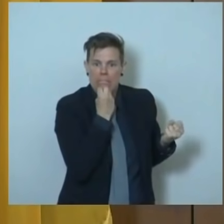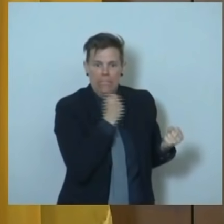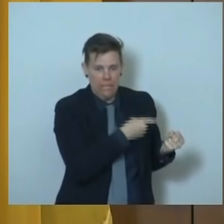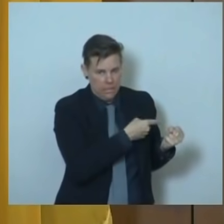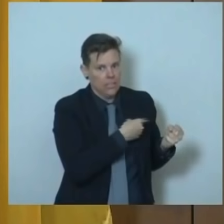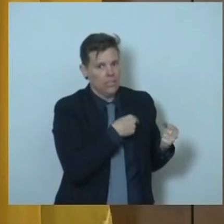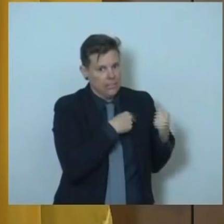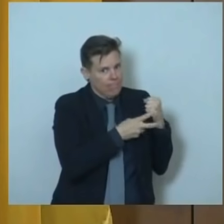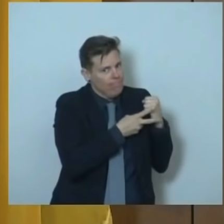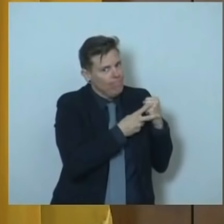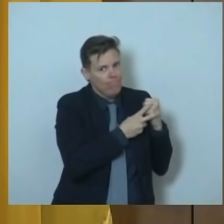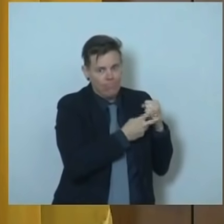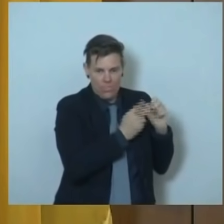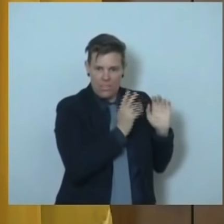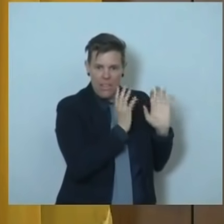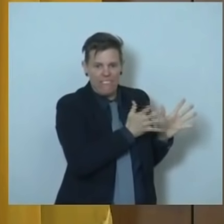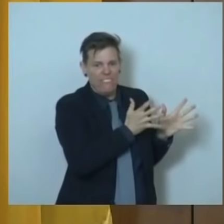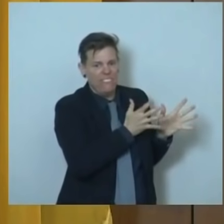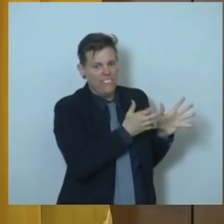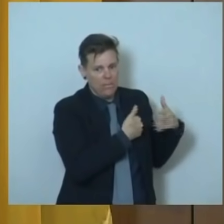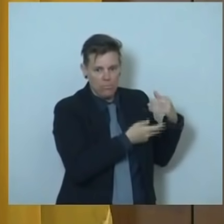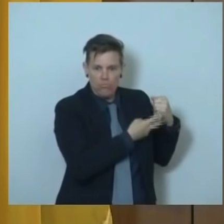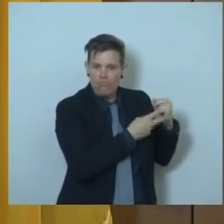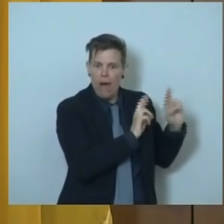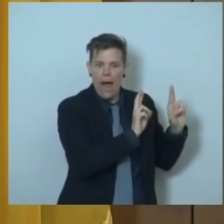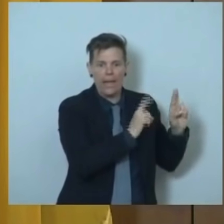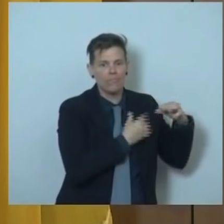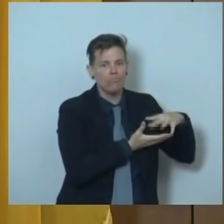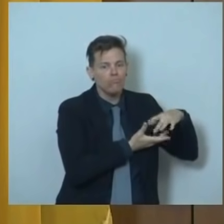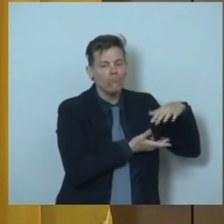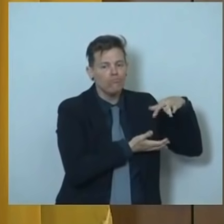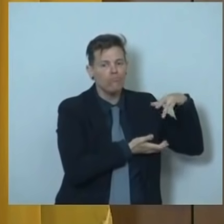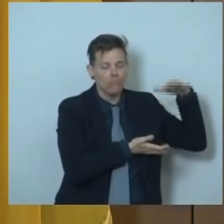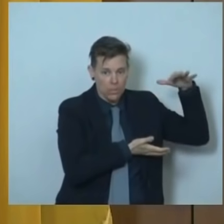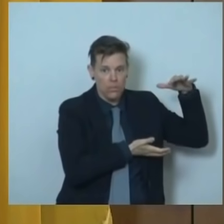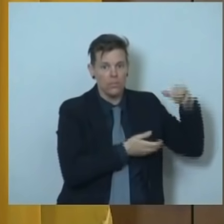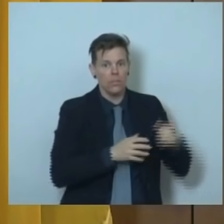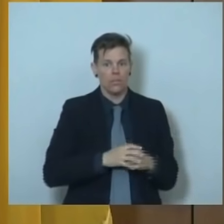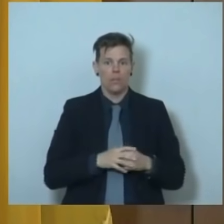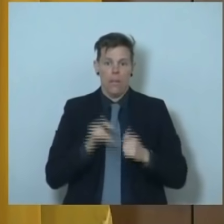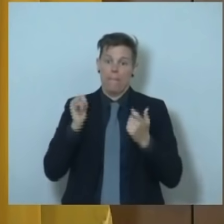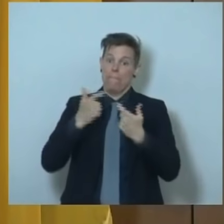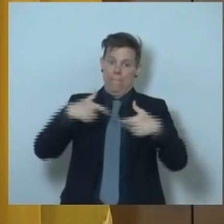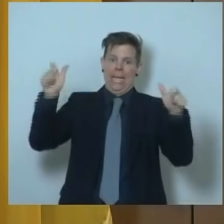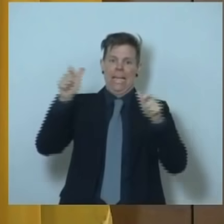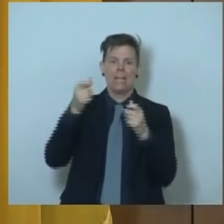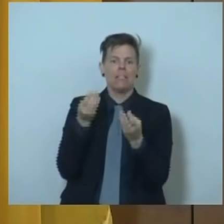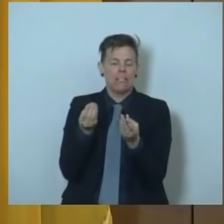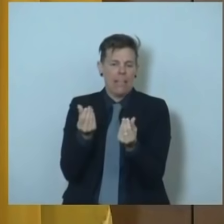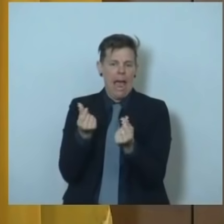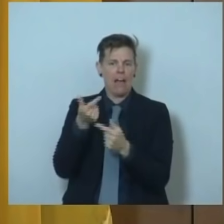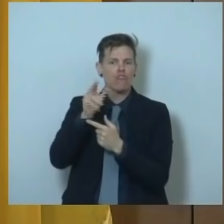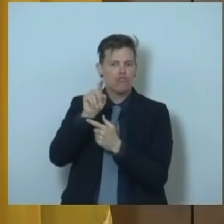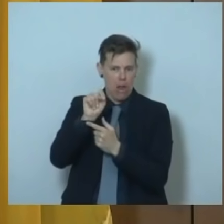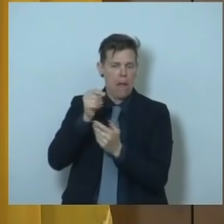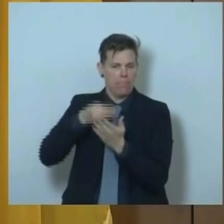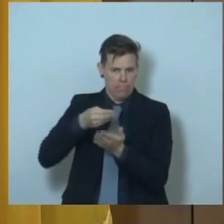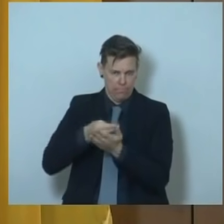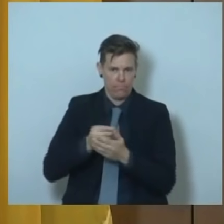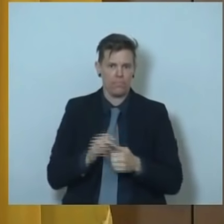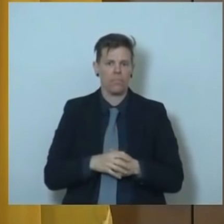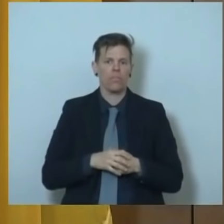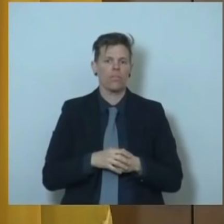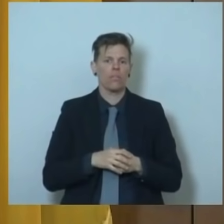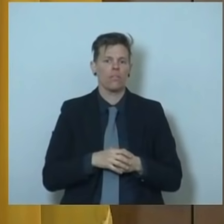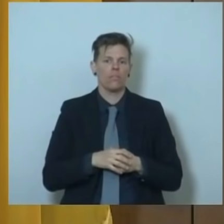in particular, with differing amounts, the largest being the land grant permanent fund. And this is my opinion,